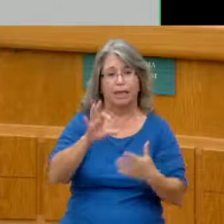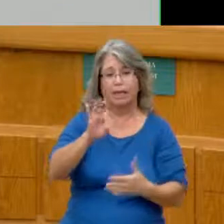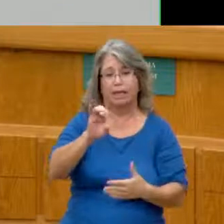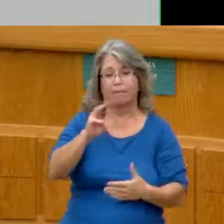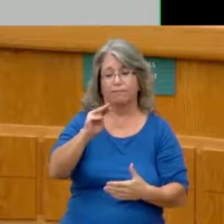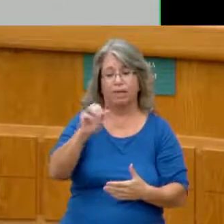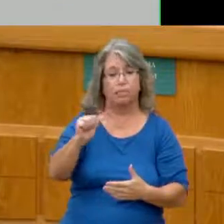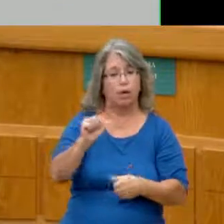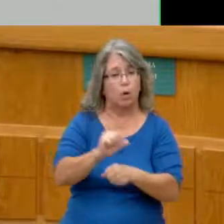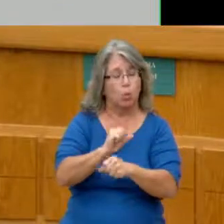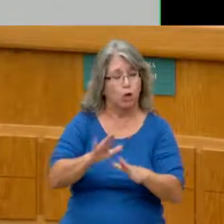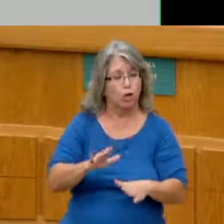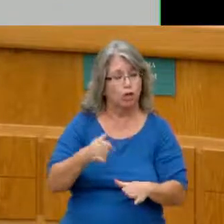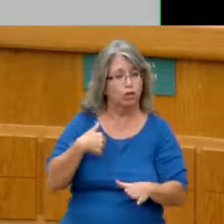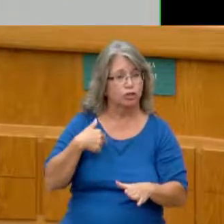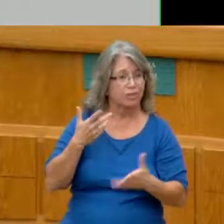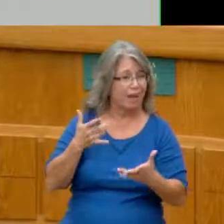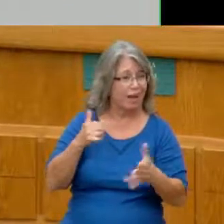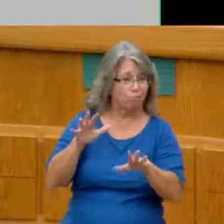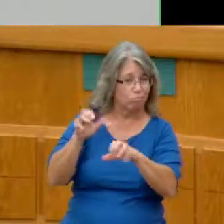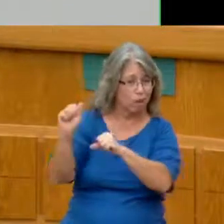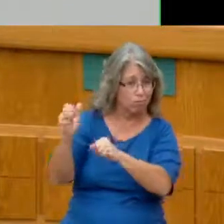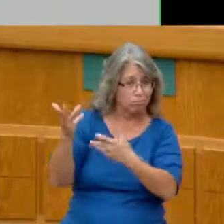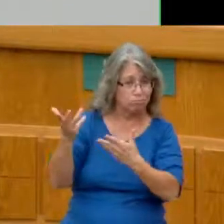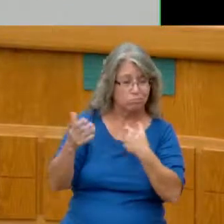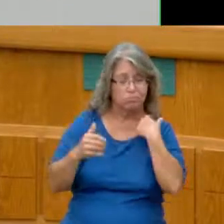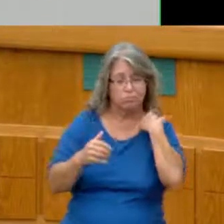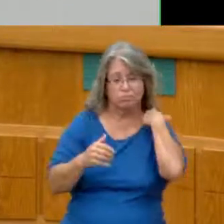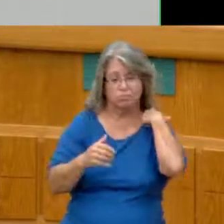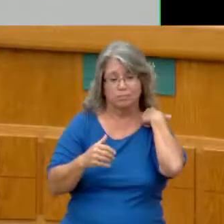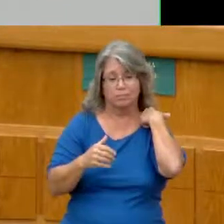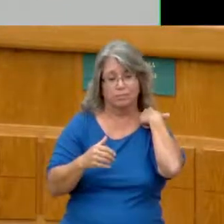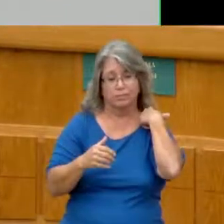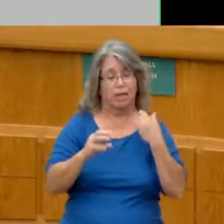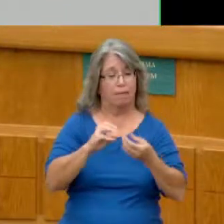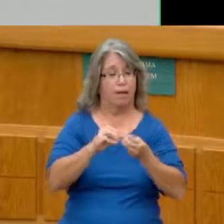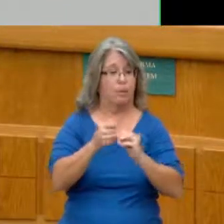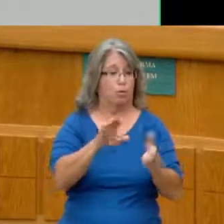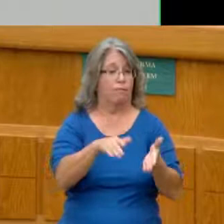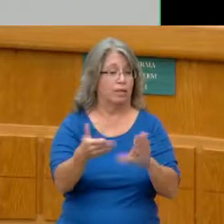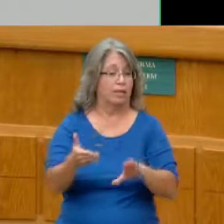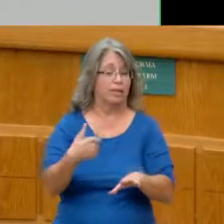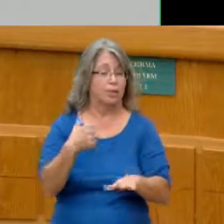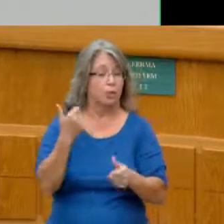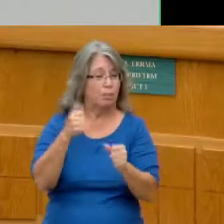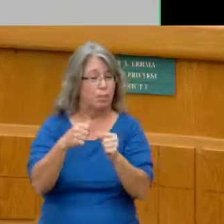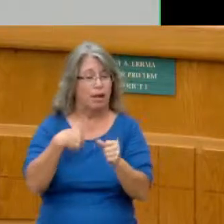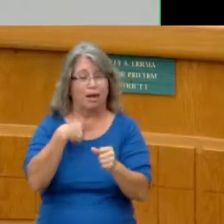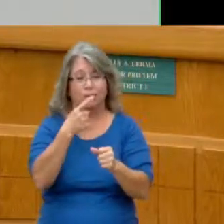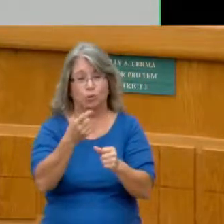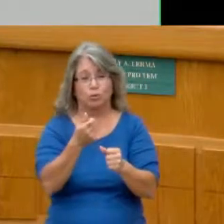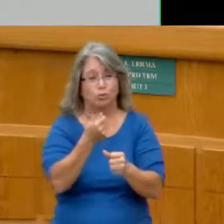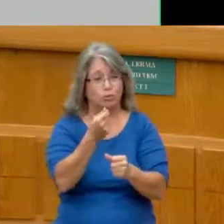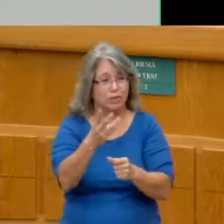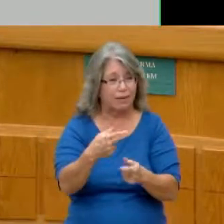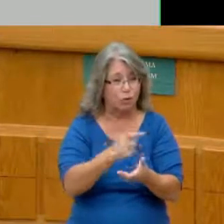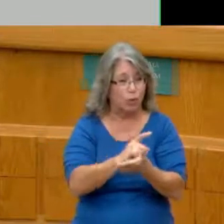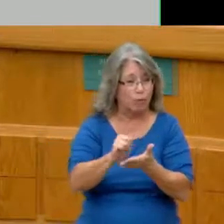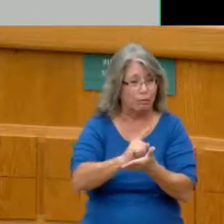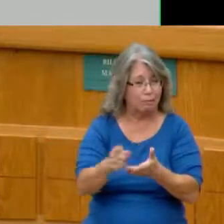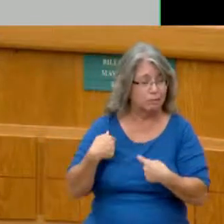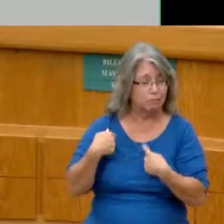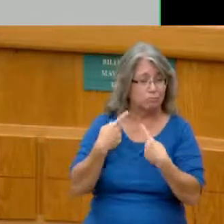All right, fatalities. I've been telling you for several weeks now that eventually the count of fatalities is going to catch up with the